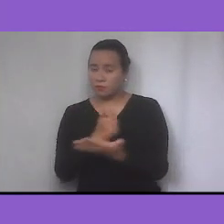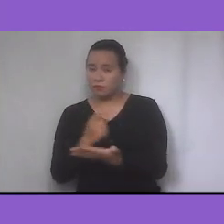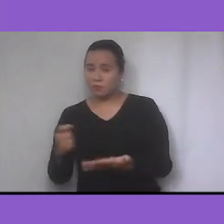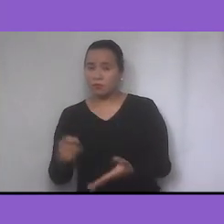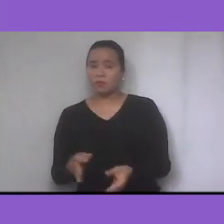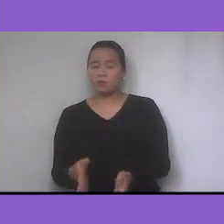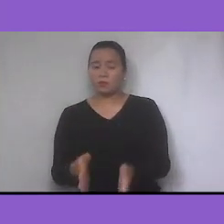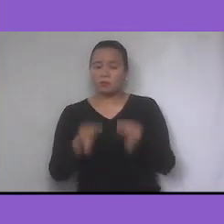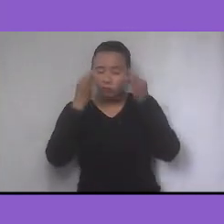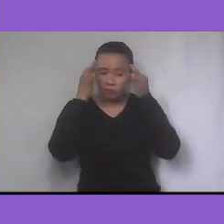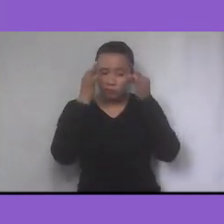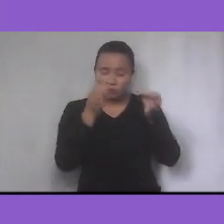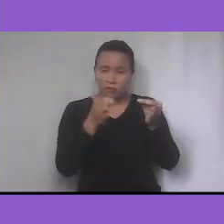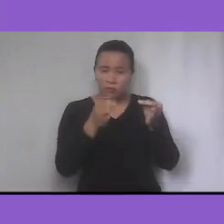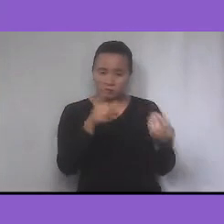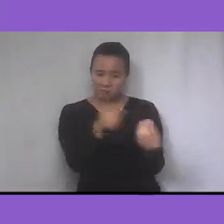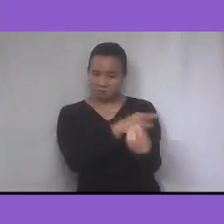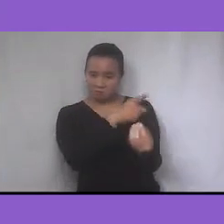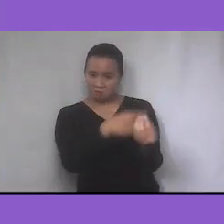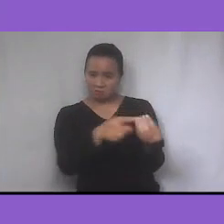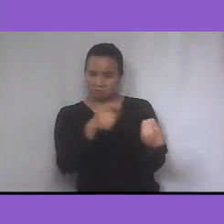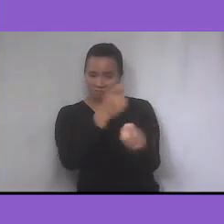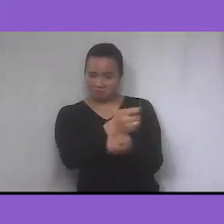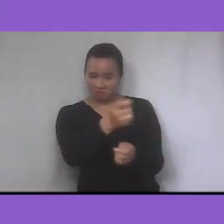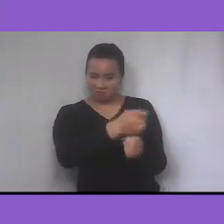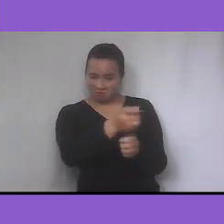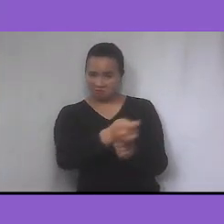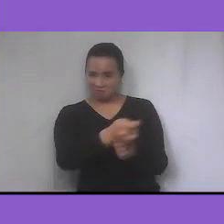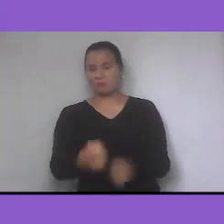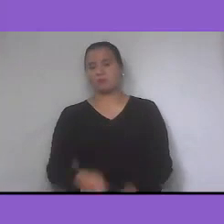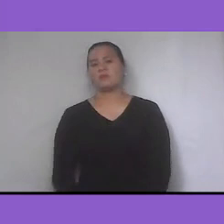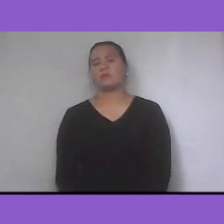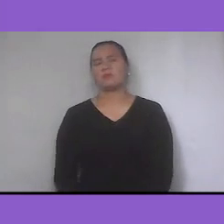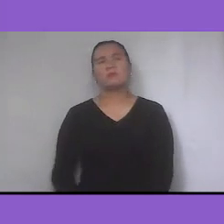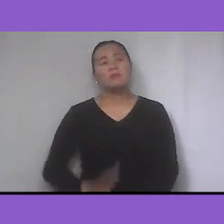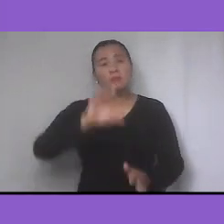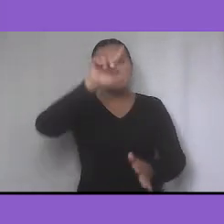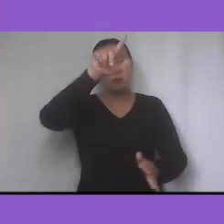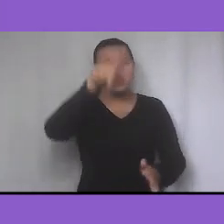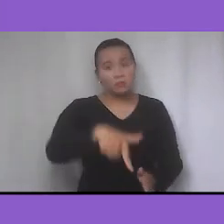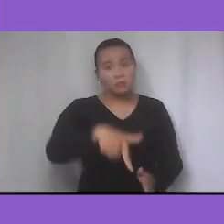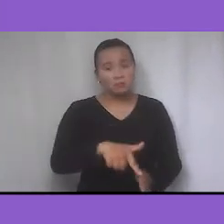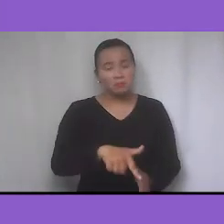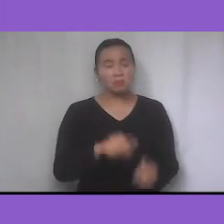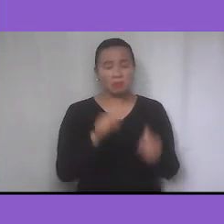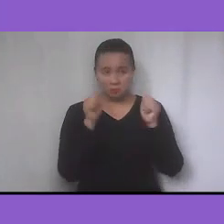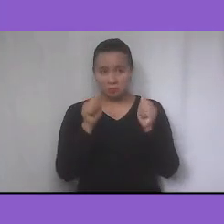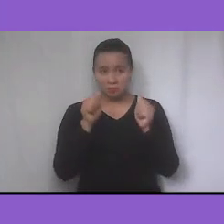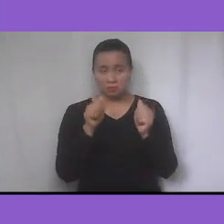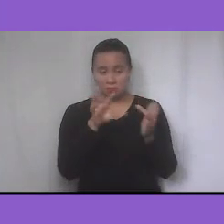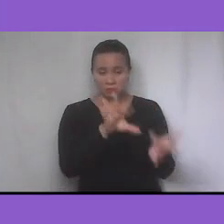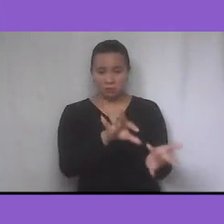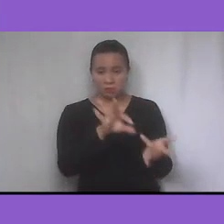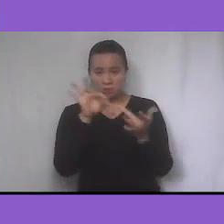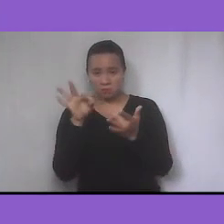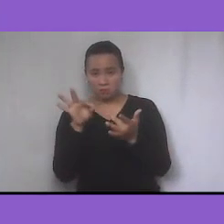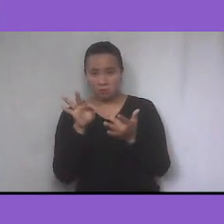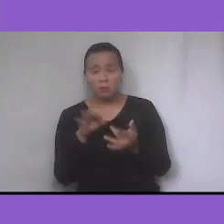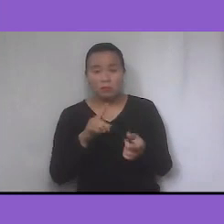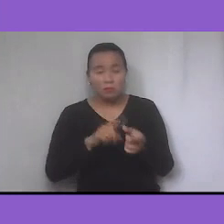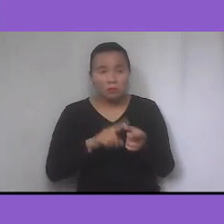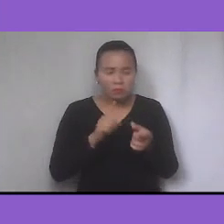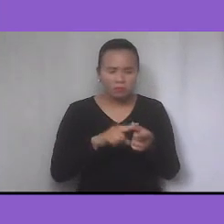ng essay and look, later on siya na yung pumili ng topic at pinag-usapan niya ang corporal punishment. Oh, di